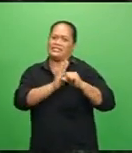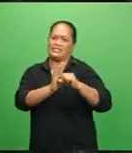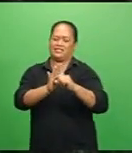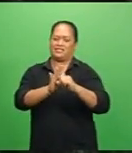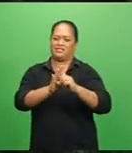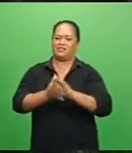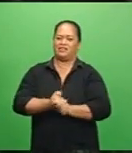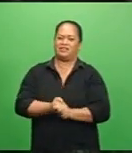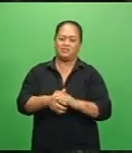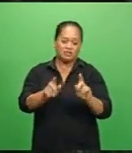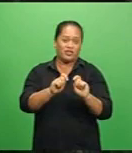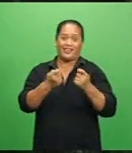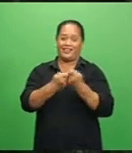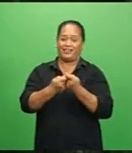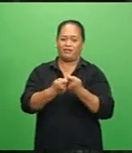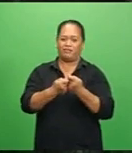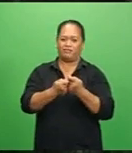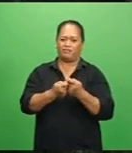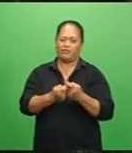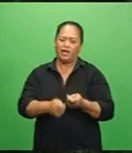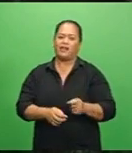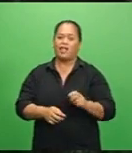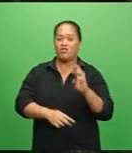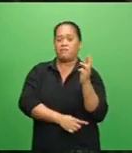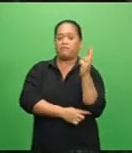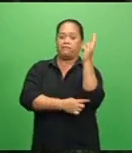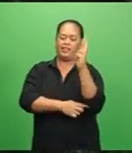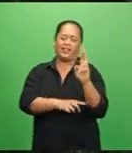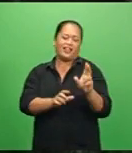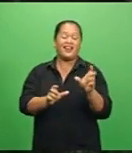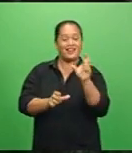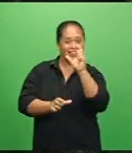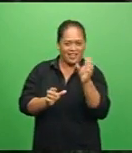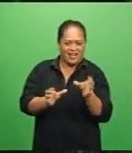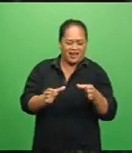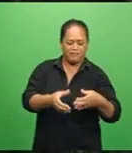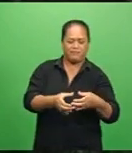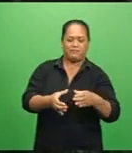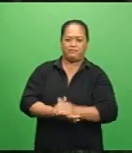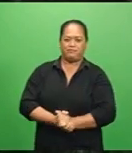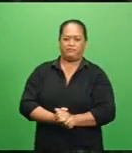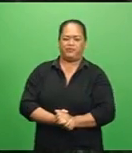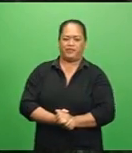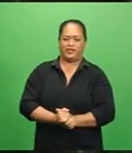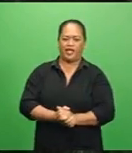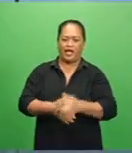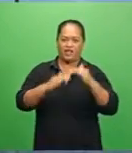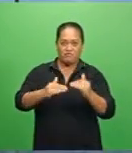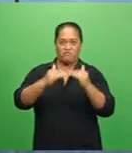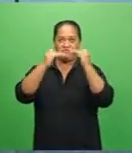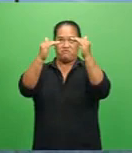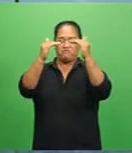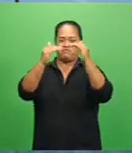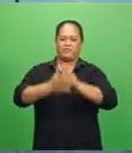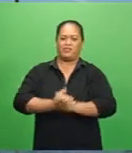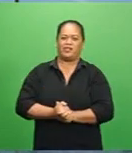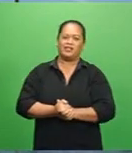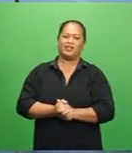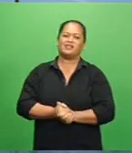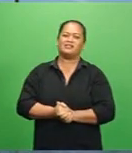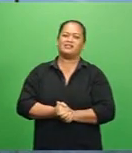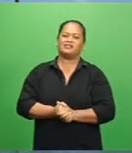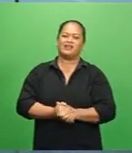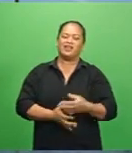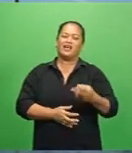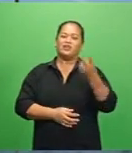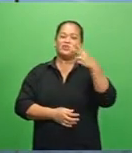goes back and represent their club, and that has really lifted the standard of club competition. 2020